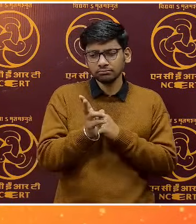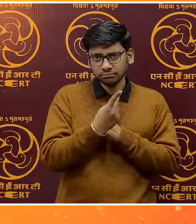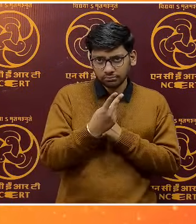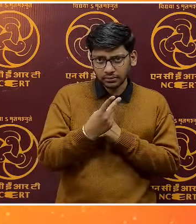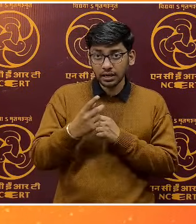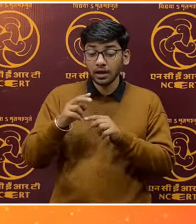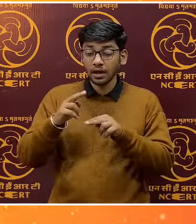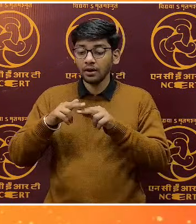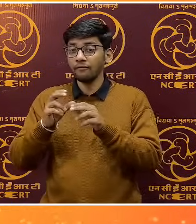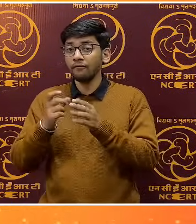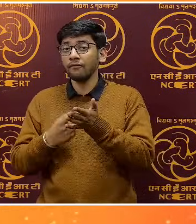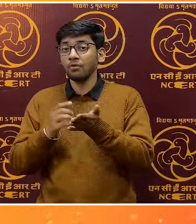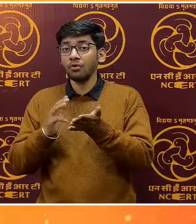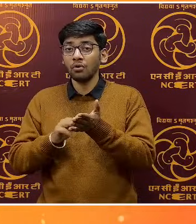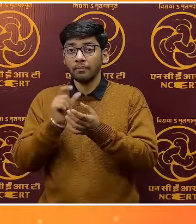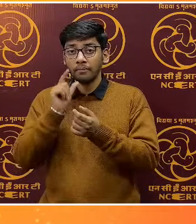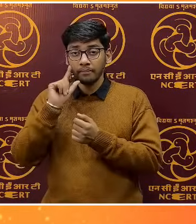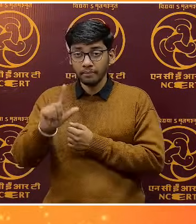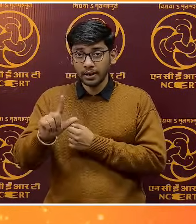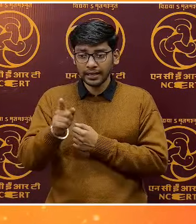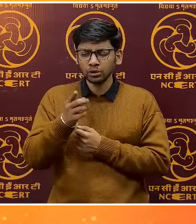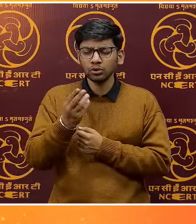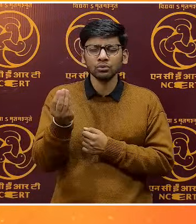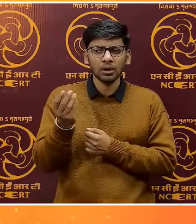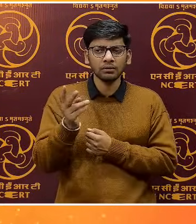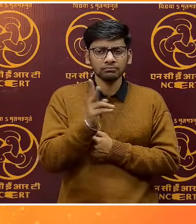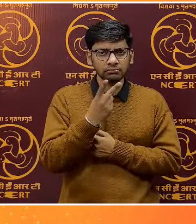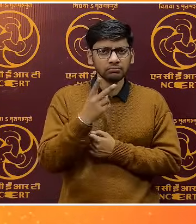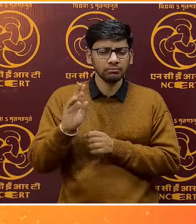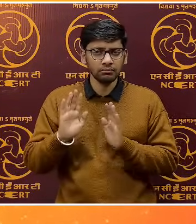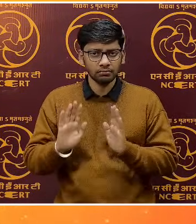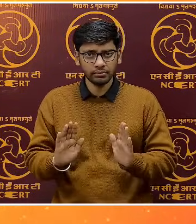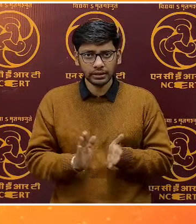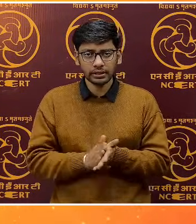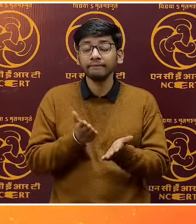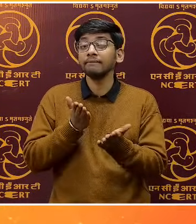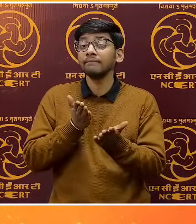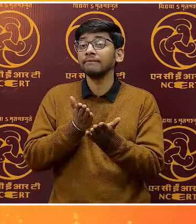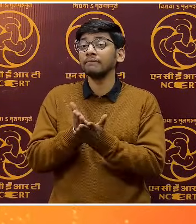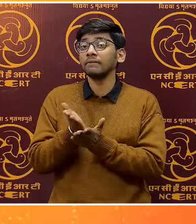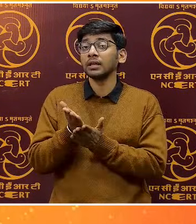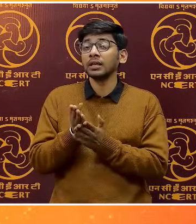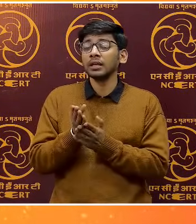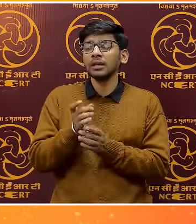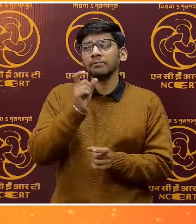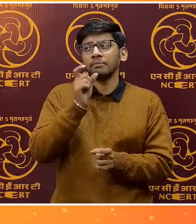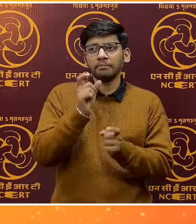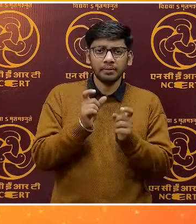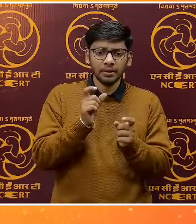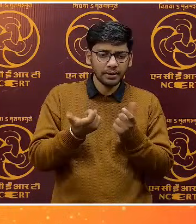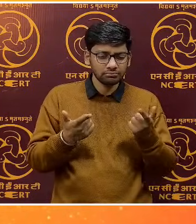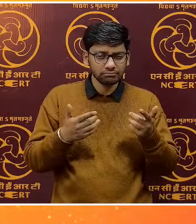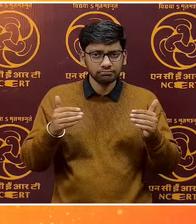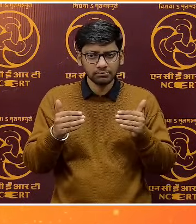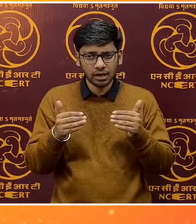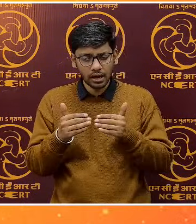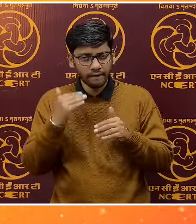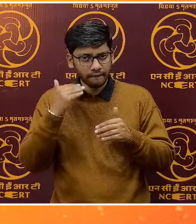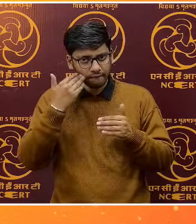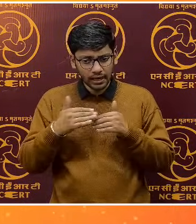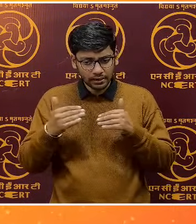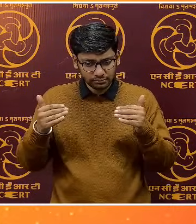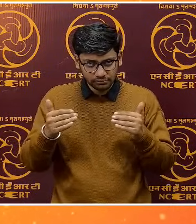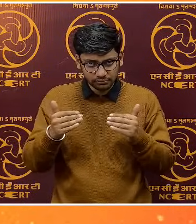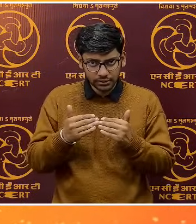a little difference between these two. Yes. So the way the people were greeting each other in both the pictures were very